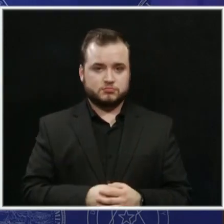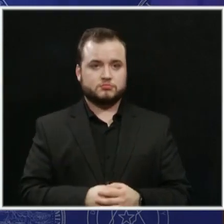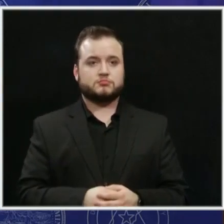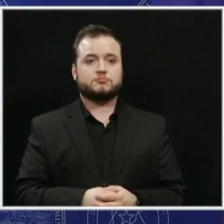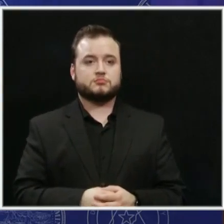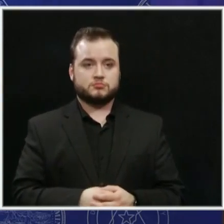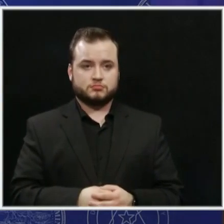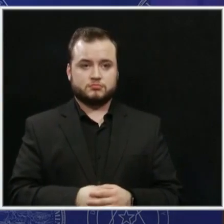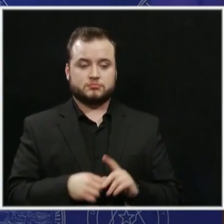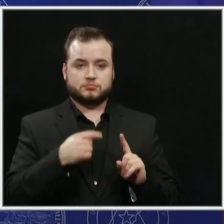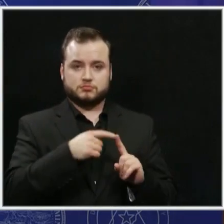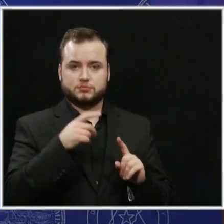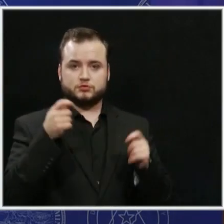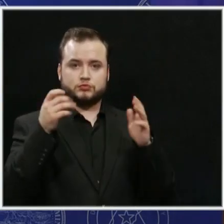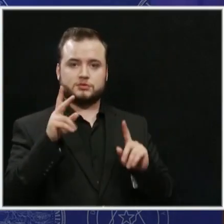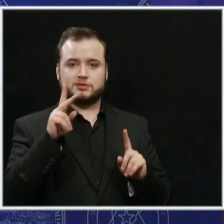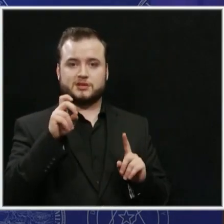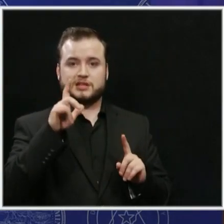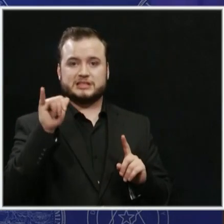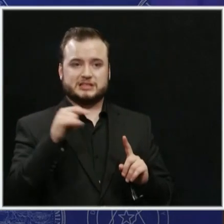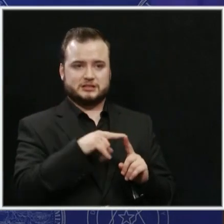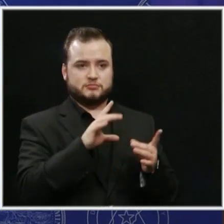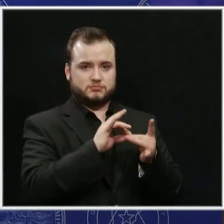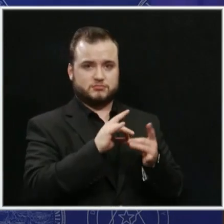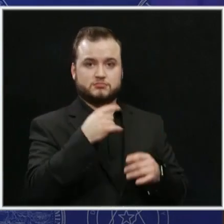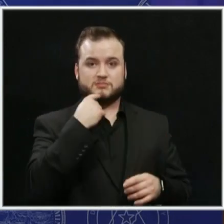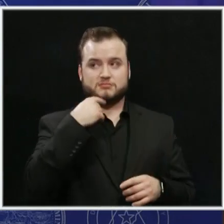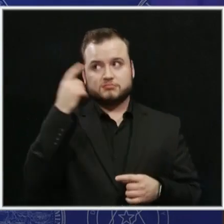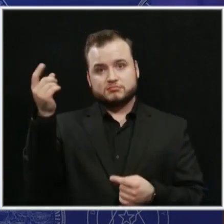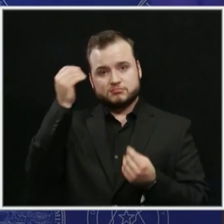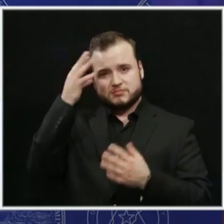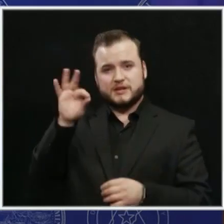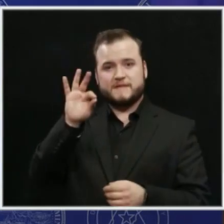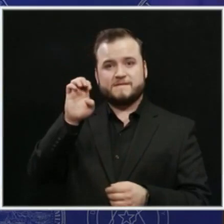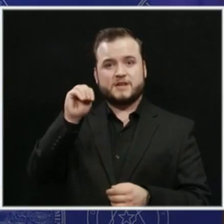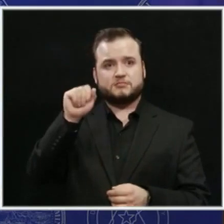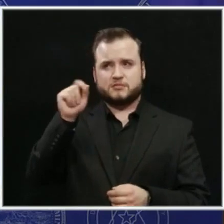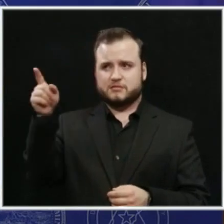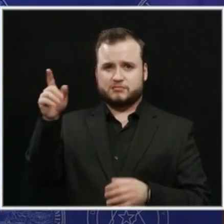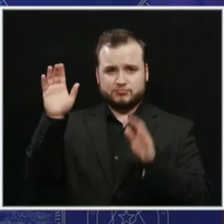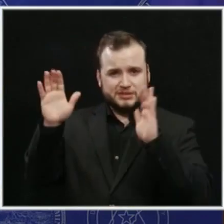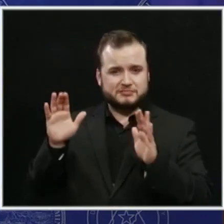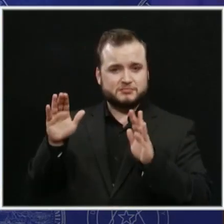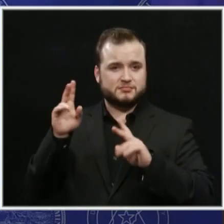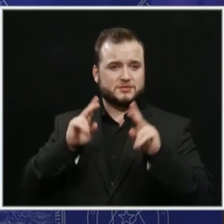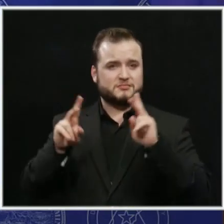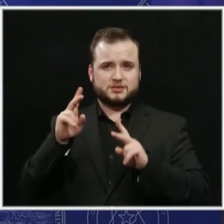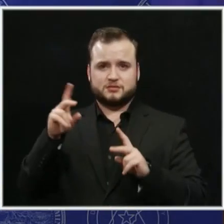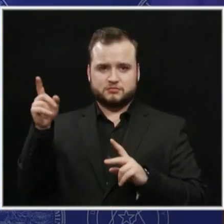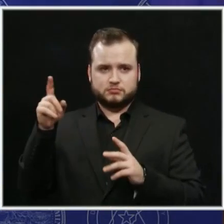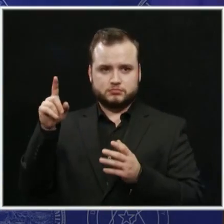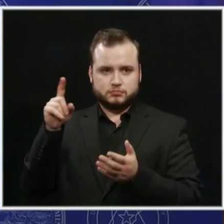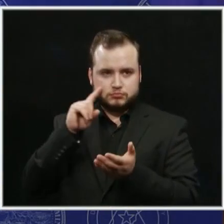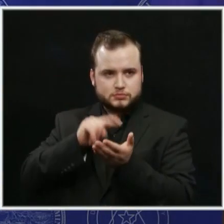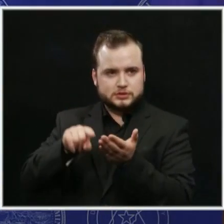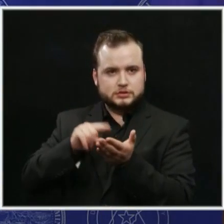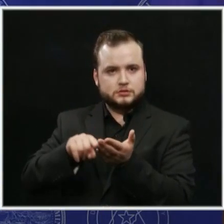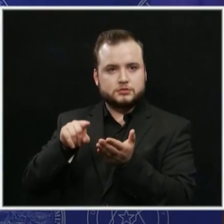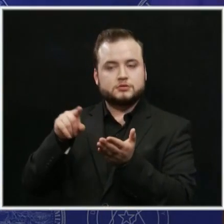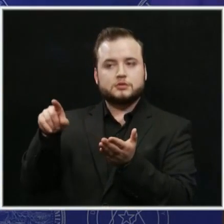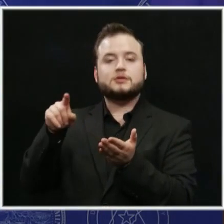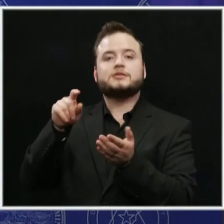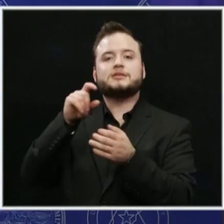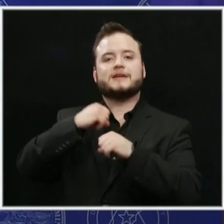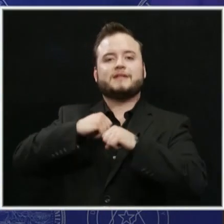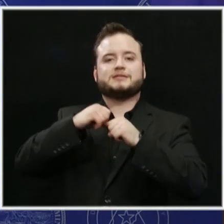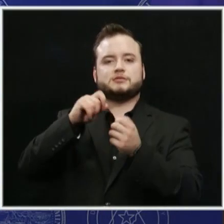you, our FEMA folks, I had a great conversation with Secretary of Defense Esper the other day. I will be on